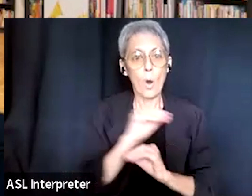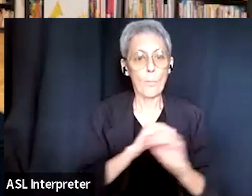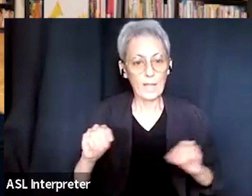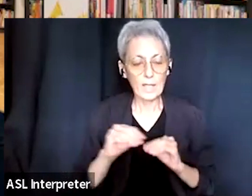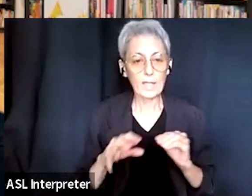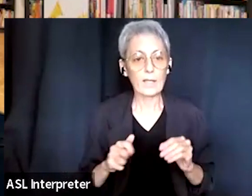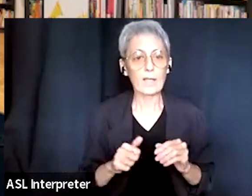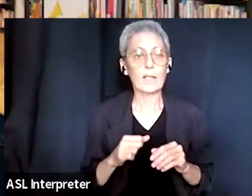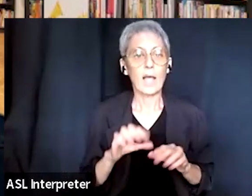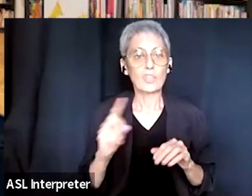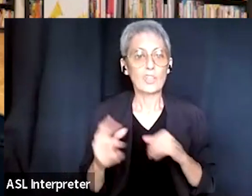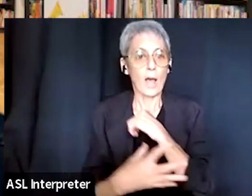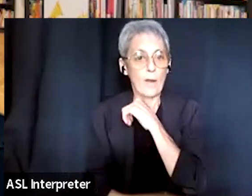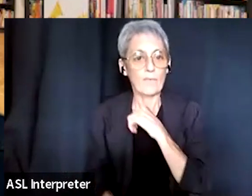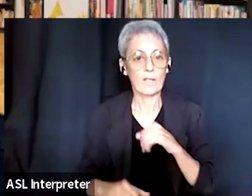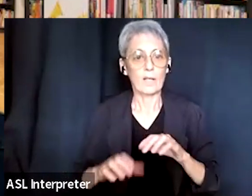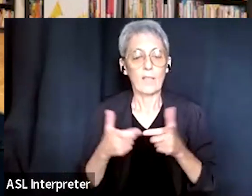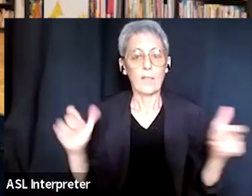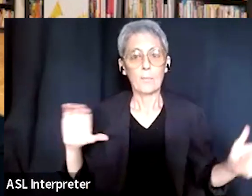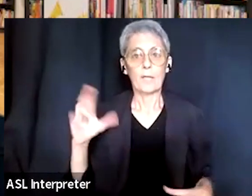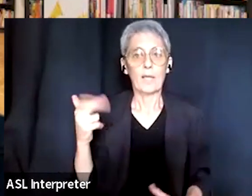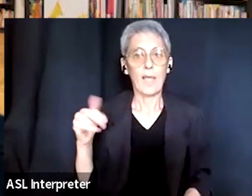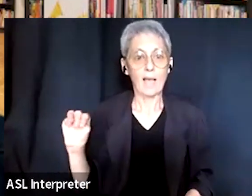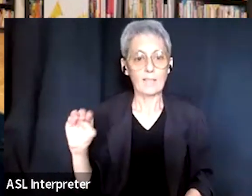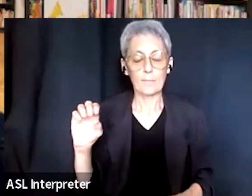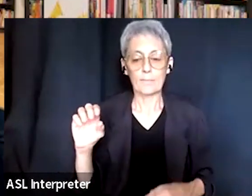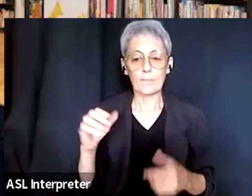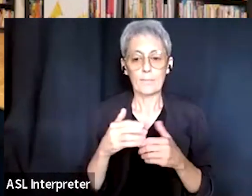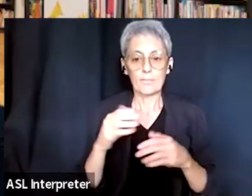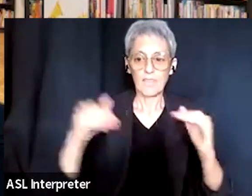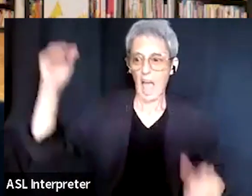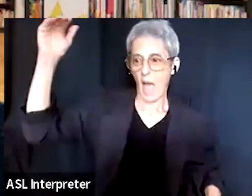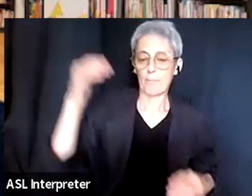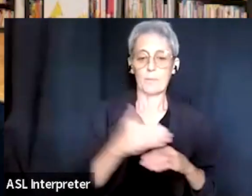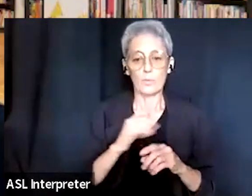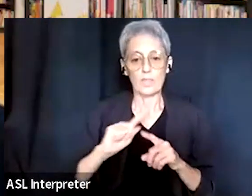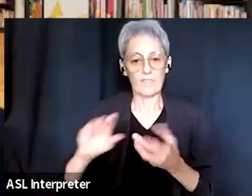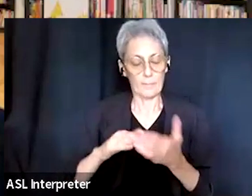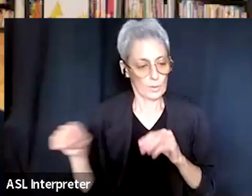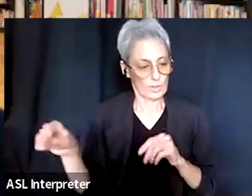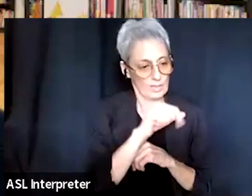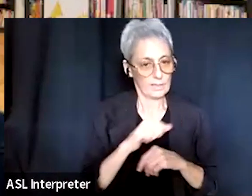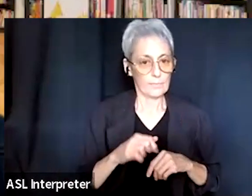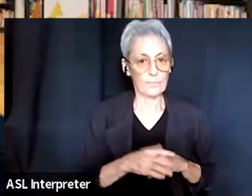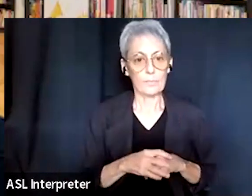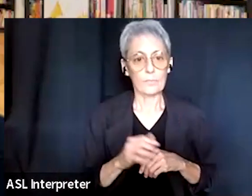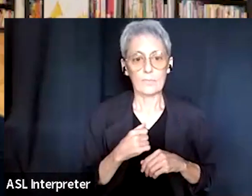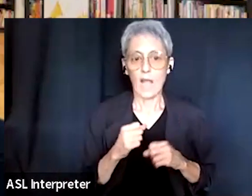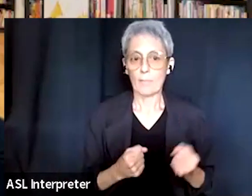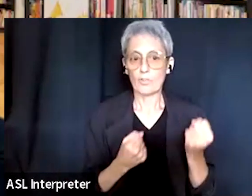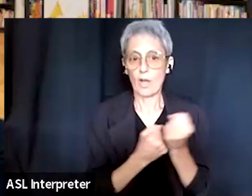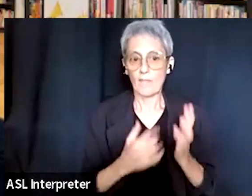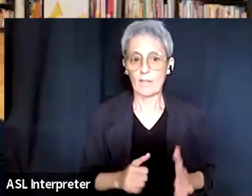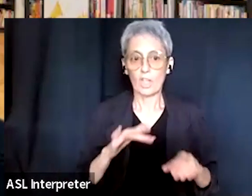the wide chasm of that exists in more communities than others. You know, I am a firm advocate of early years